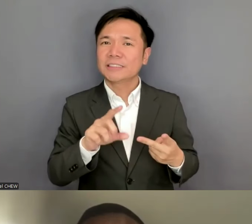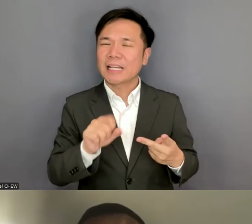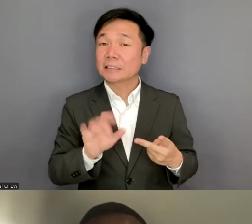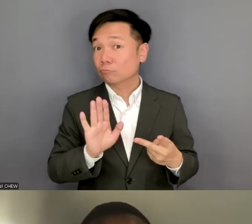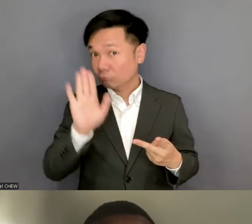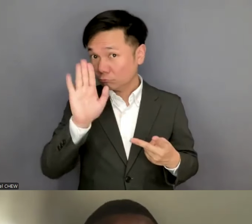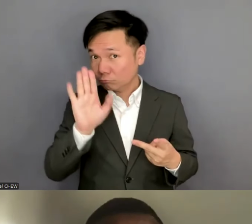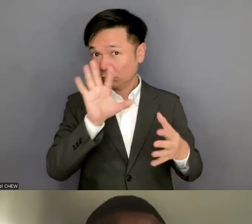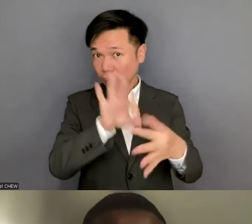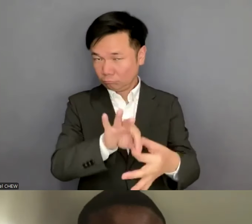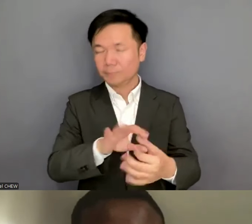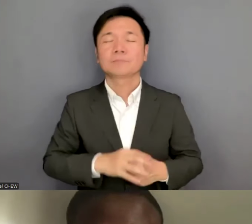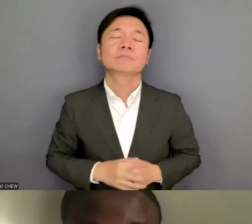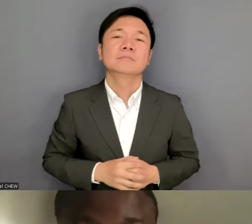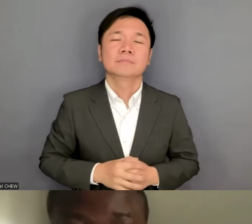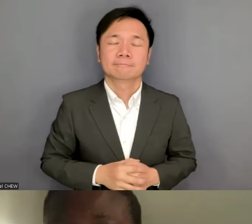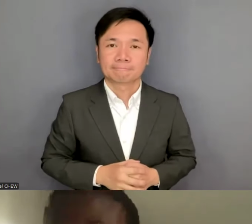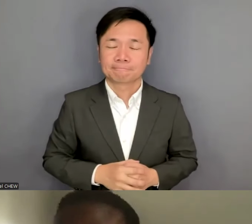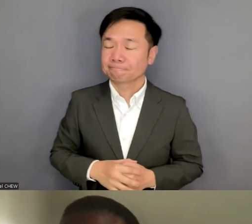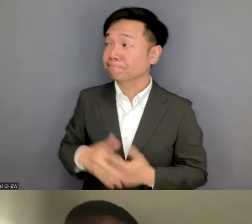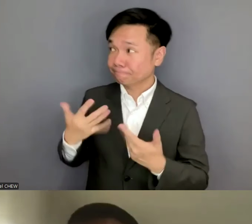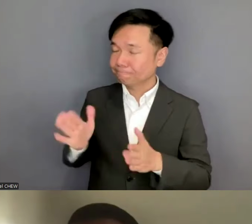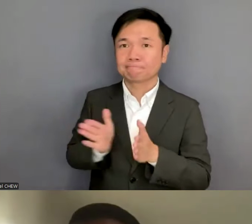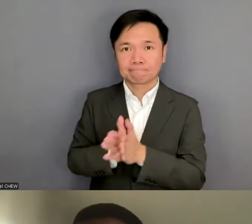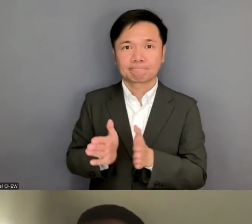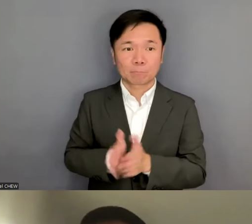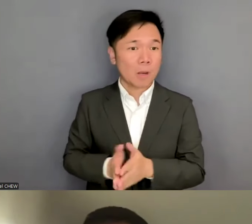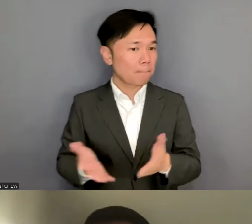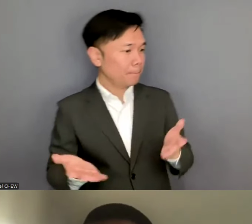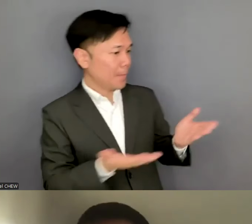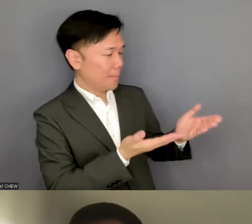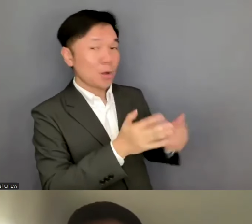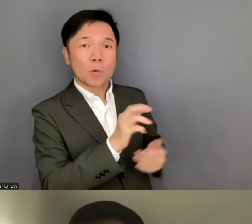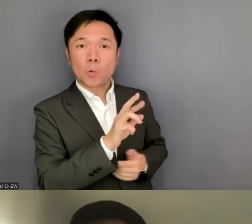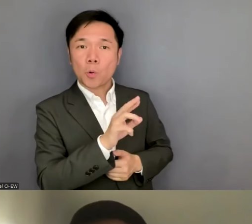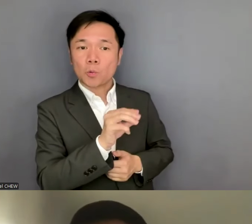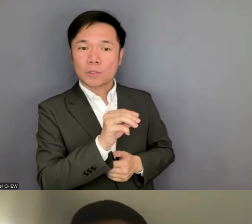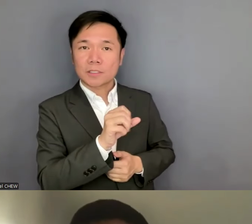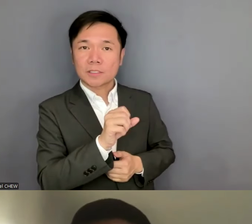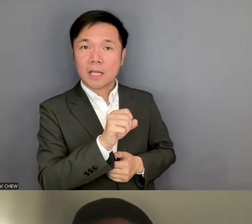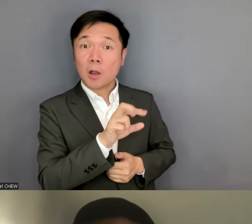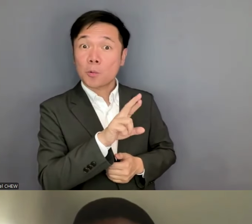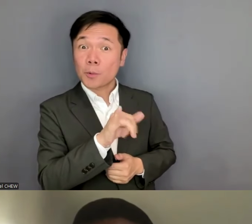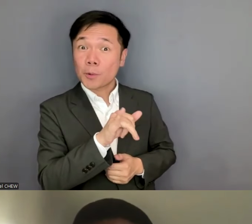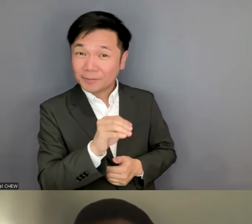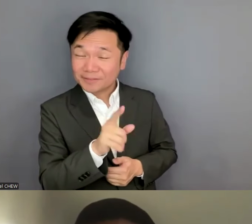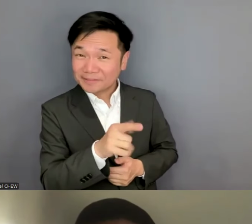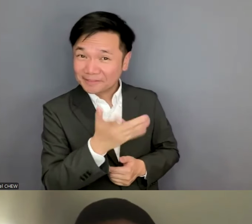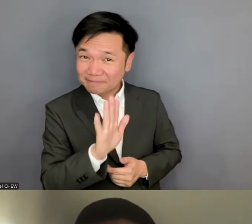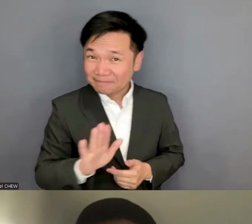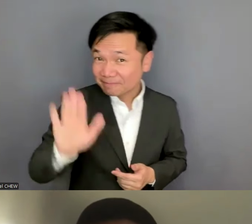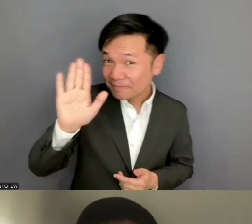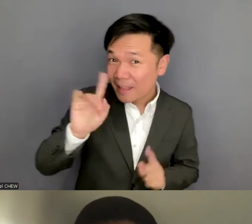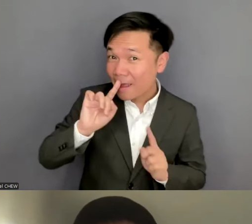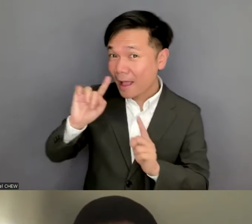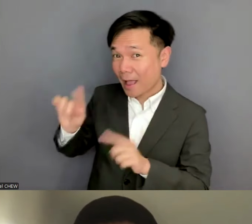we've touched upon a few of these points. So maybe Rosario, if you want to answer to